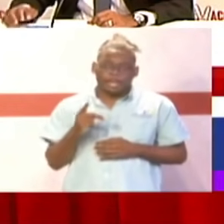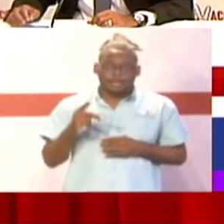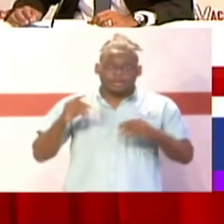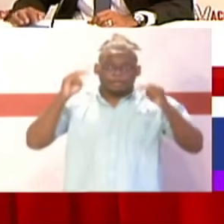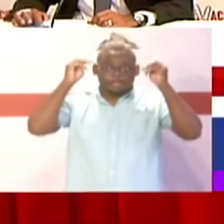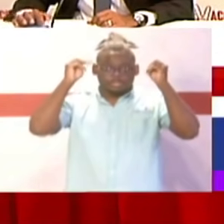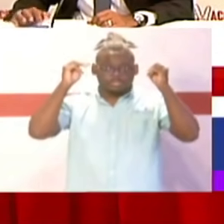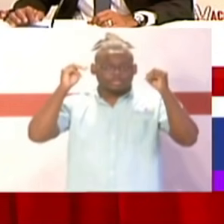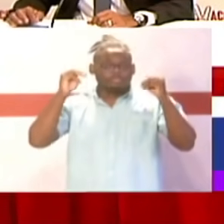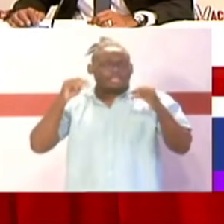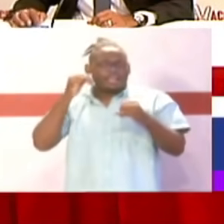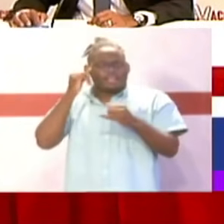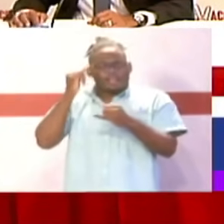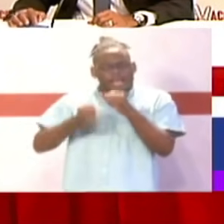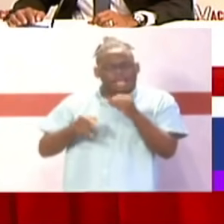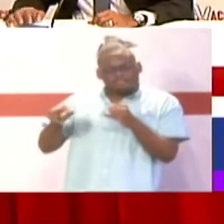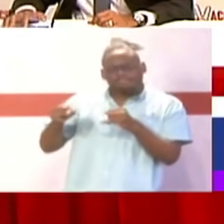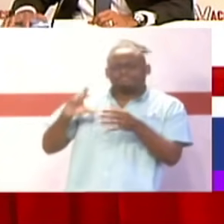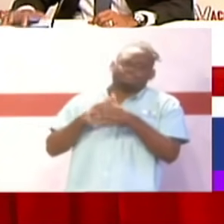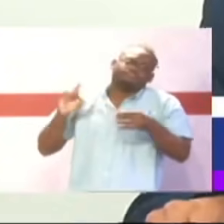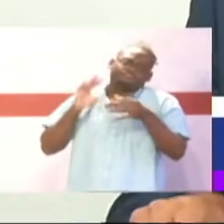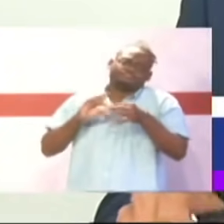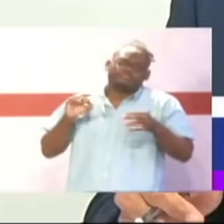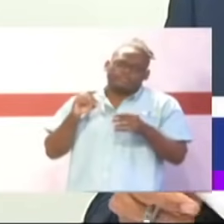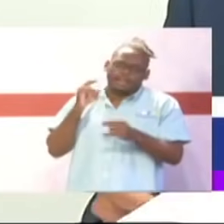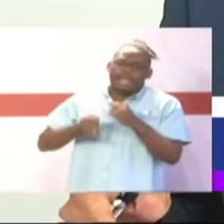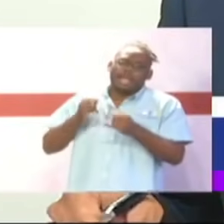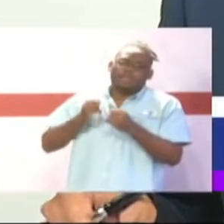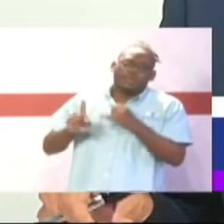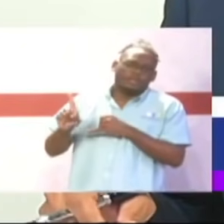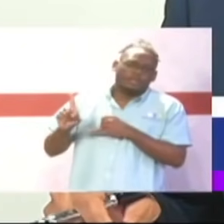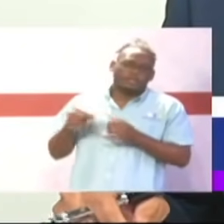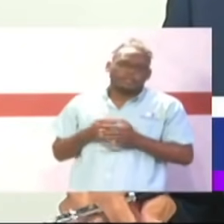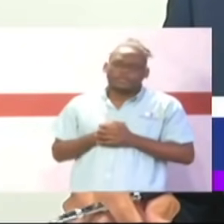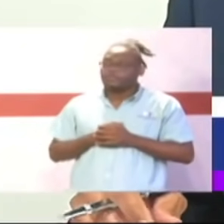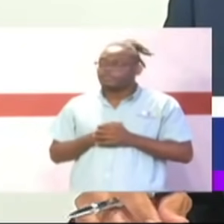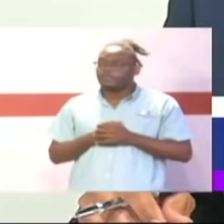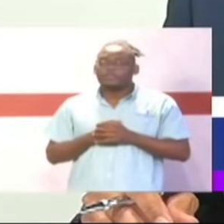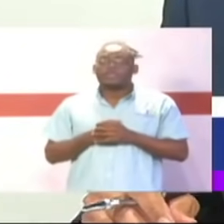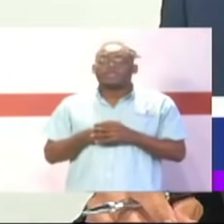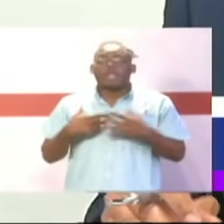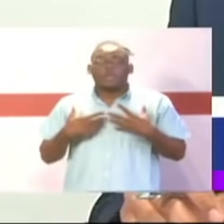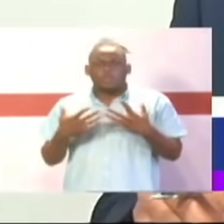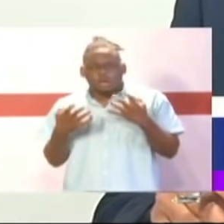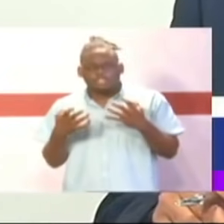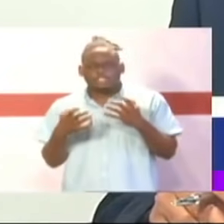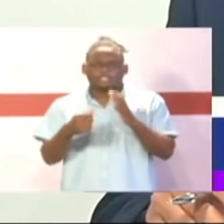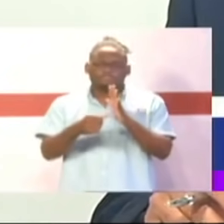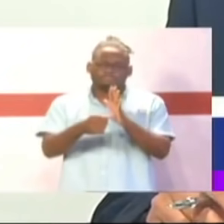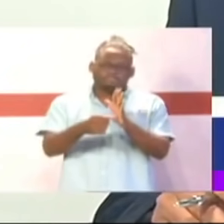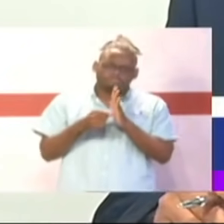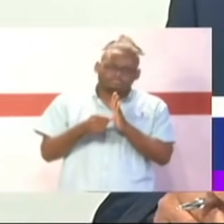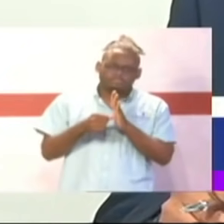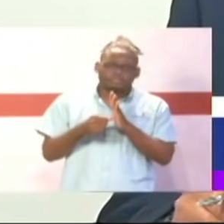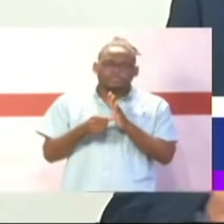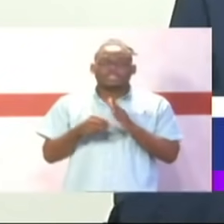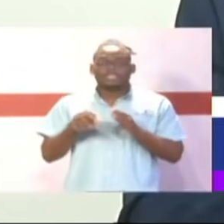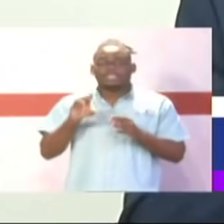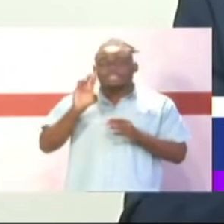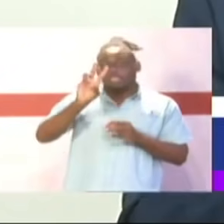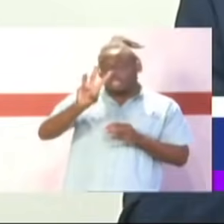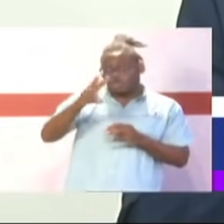thank you very much. So I just want to reiterate that the WHO